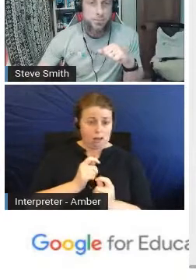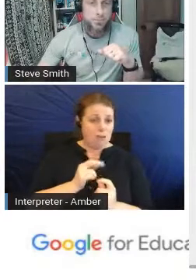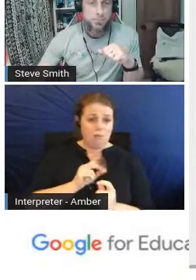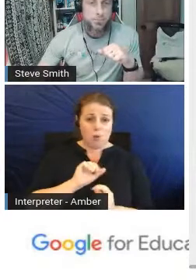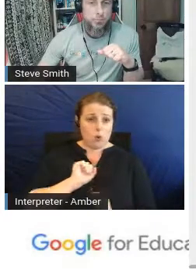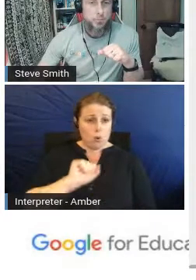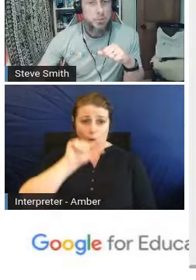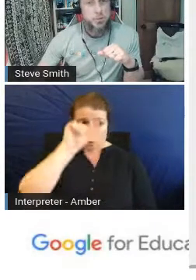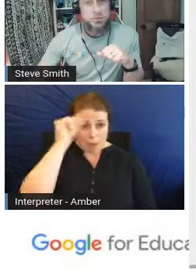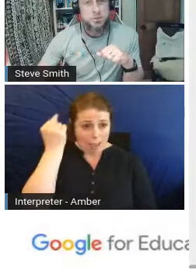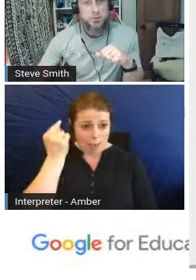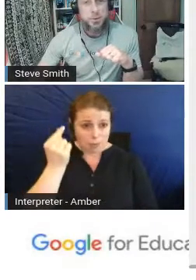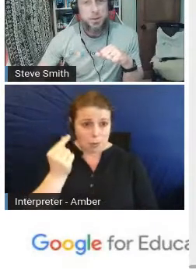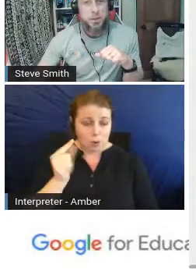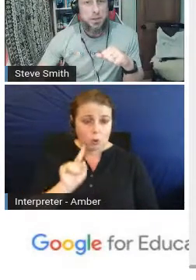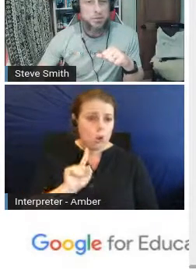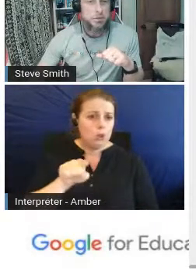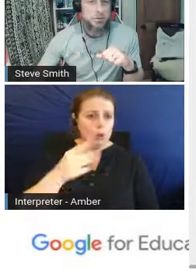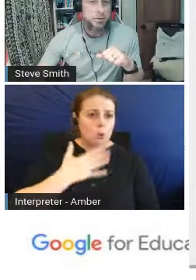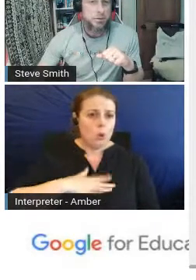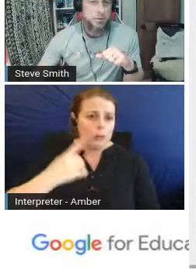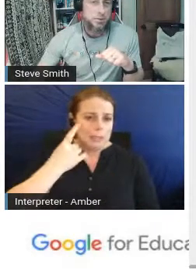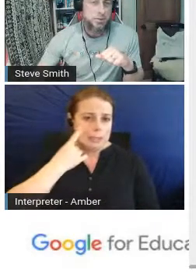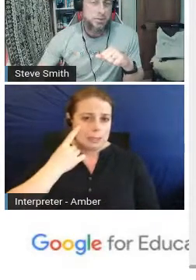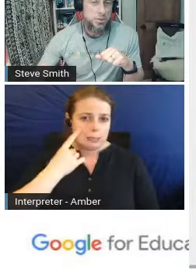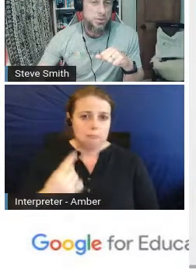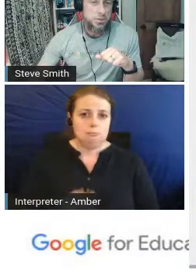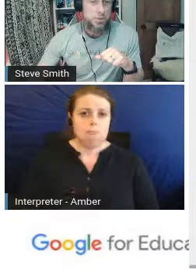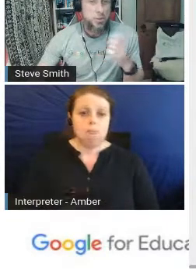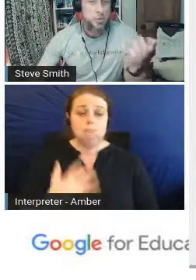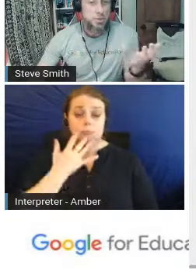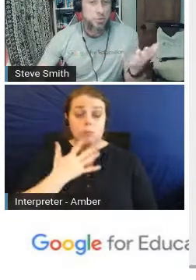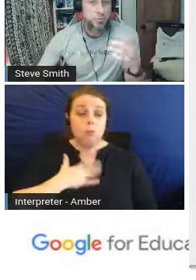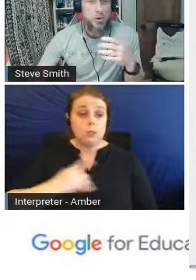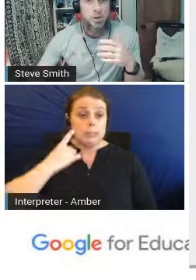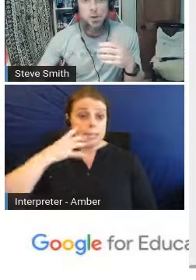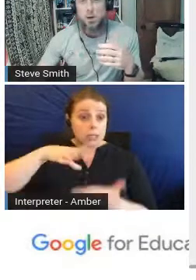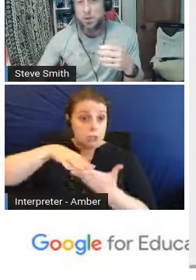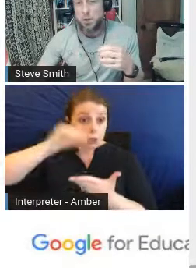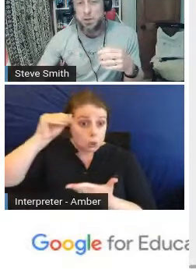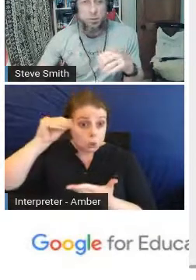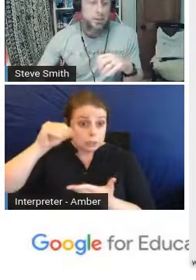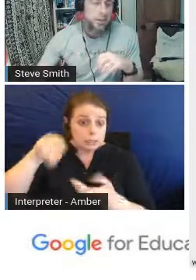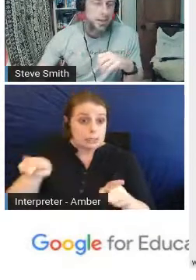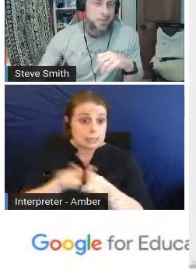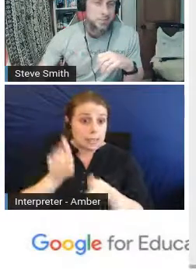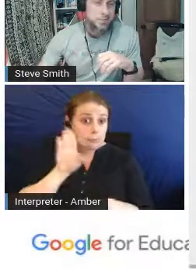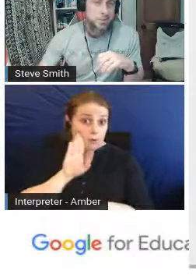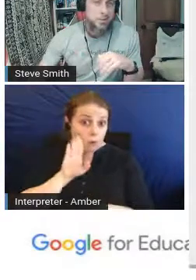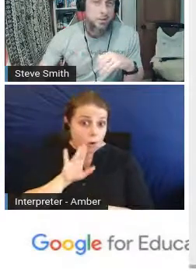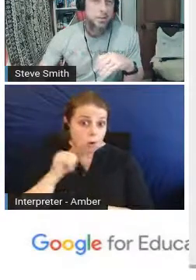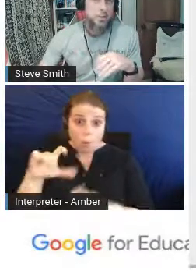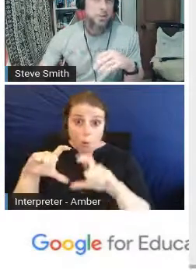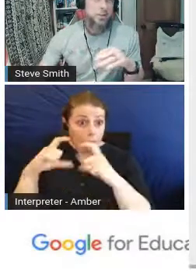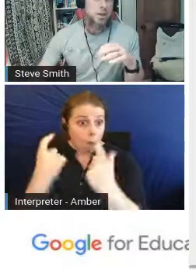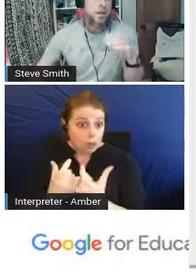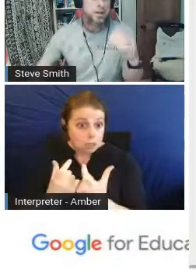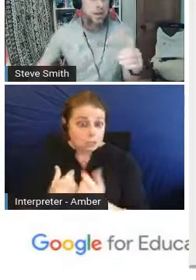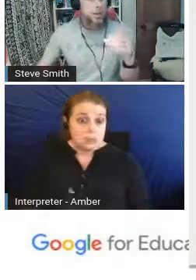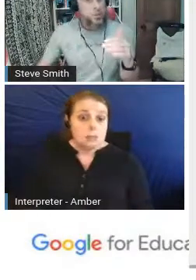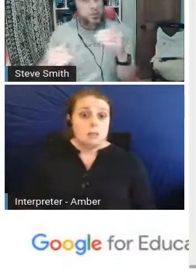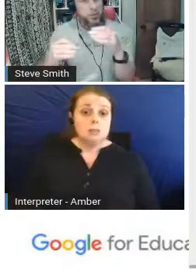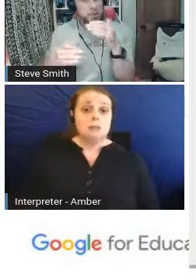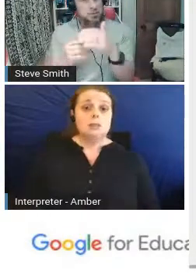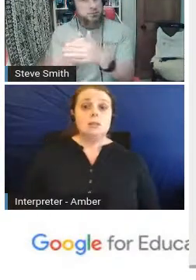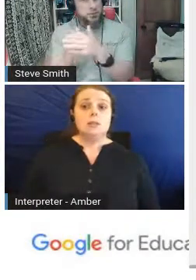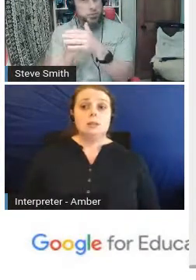see. So if I want to click over to students, where it was before, or I can look at classes. And